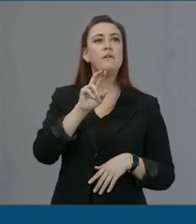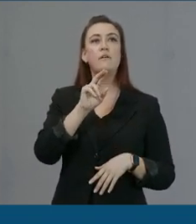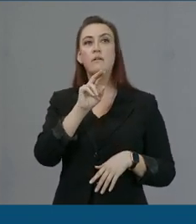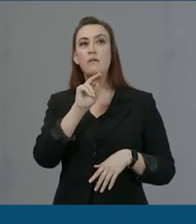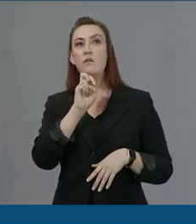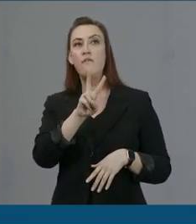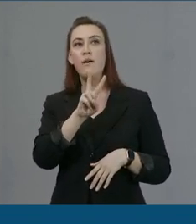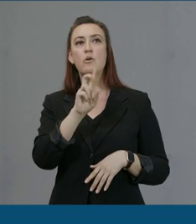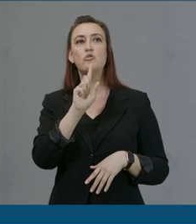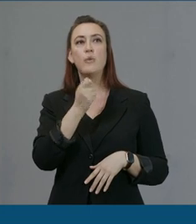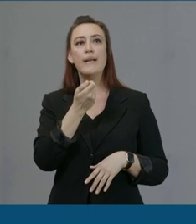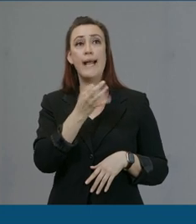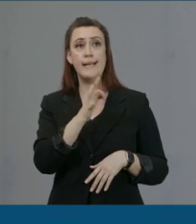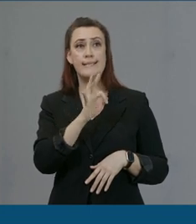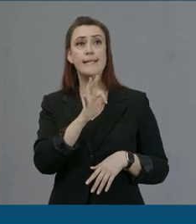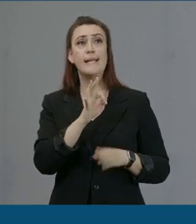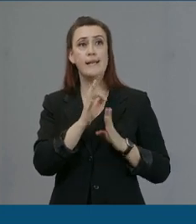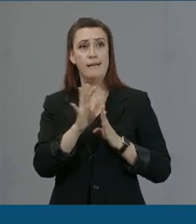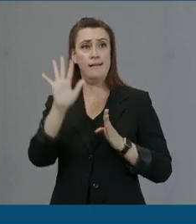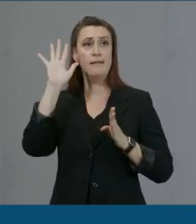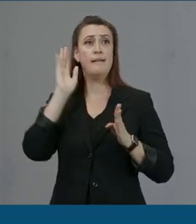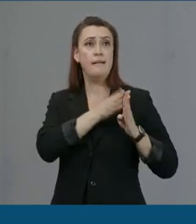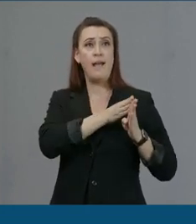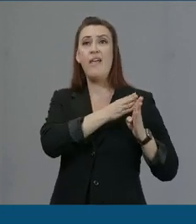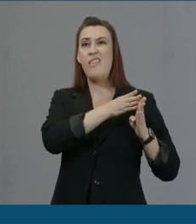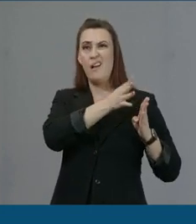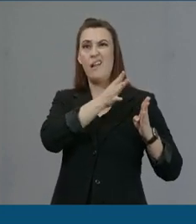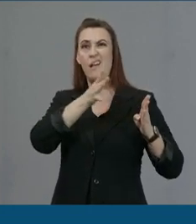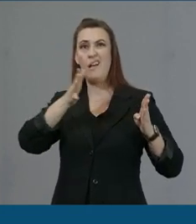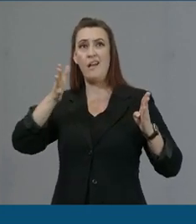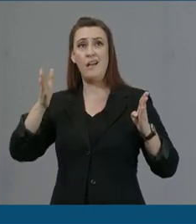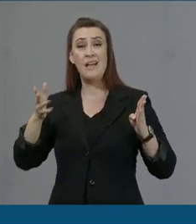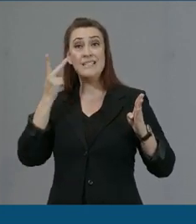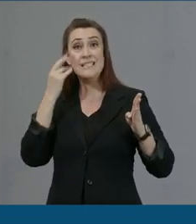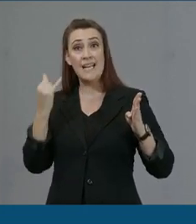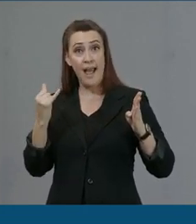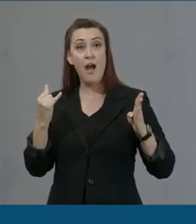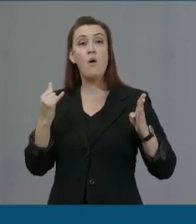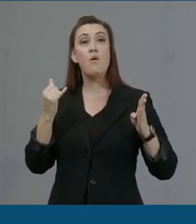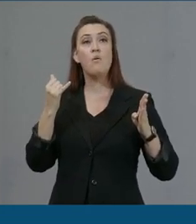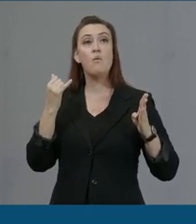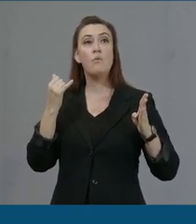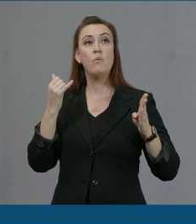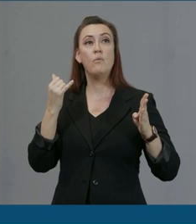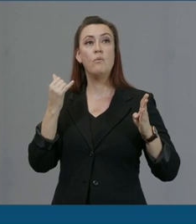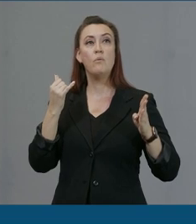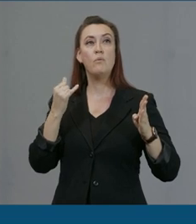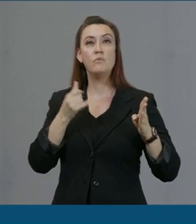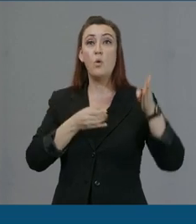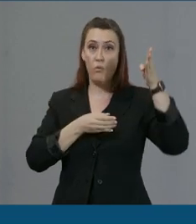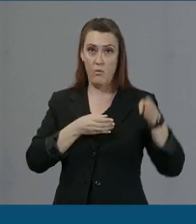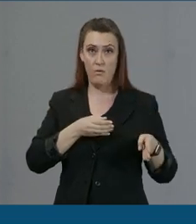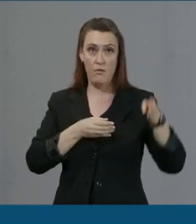2019. I think you can see where the line is on the y-axis